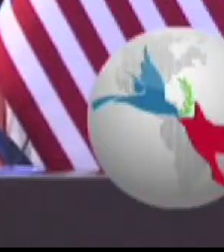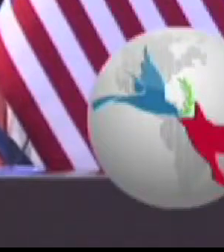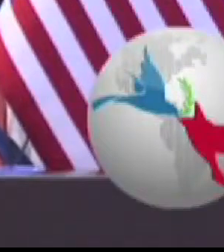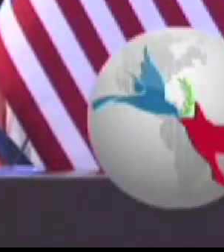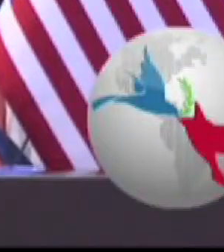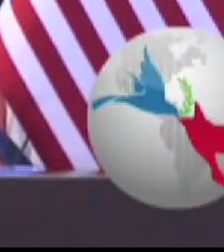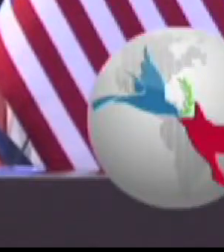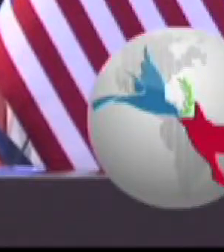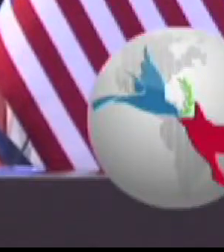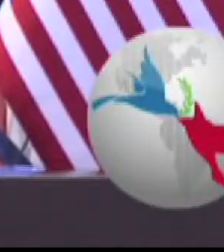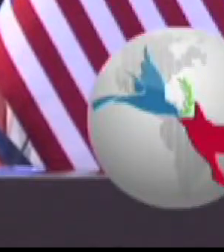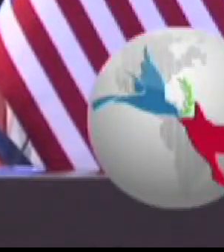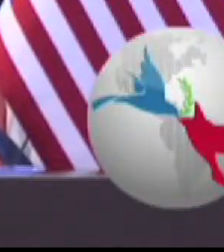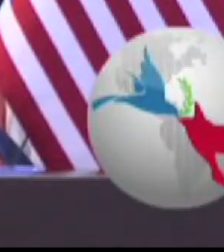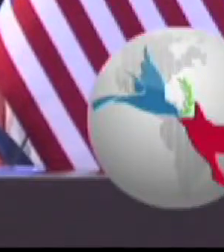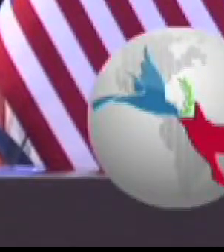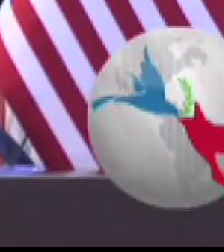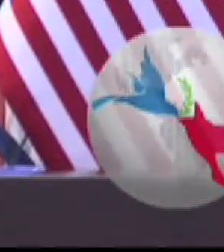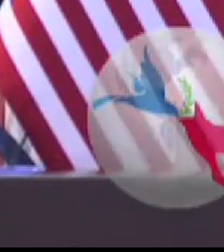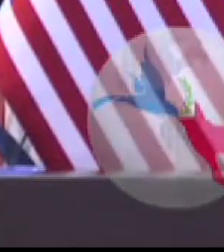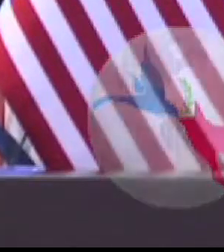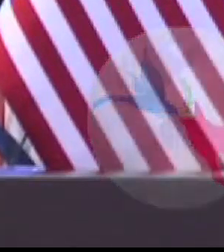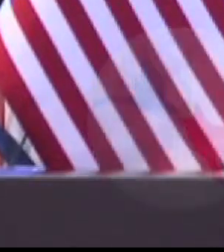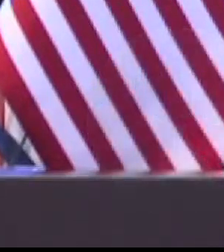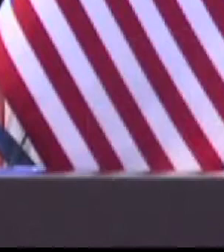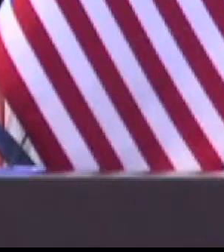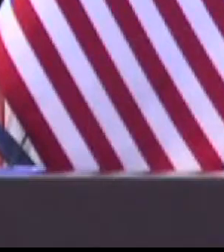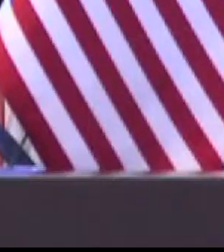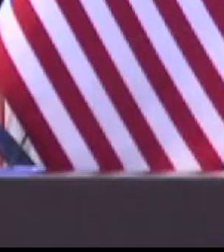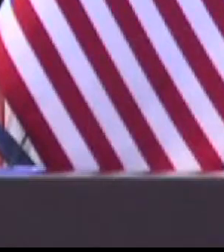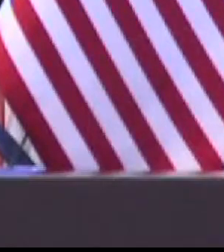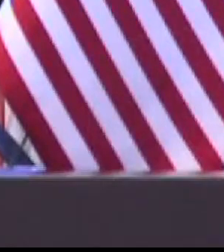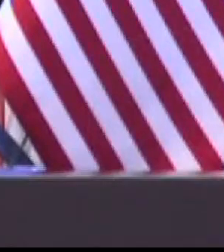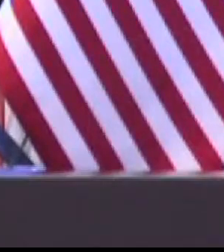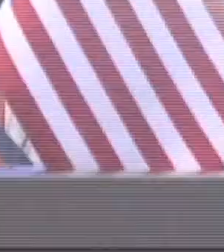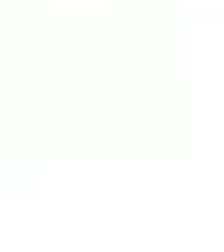Ahead tonight, the 7th Summit of the Americas wraps up in Panama City today.